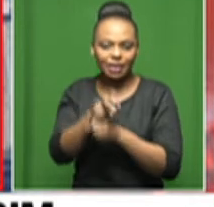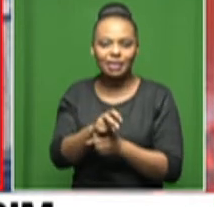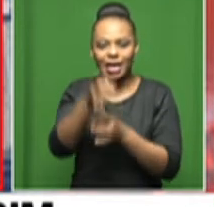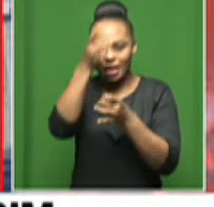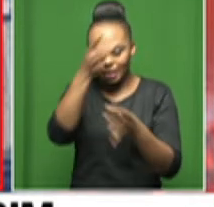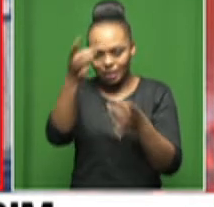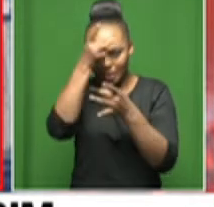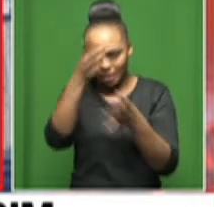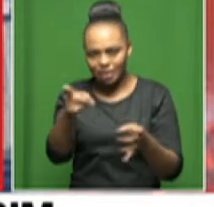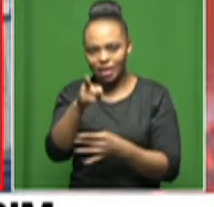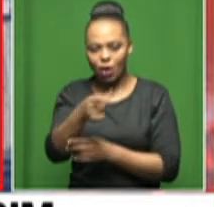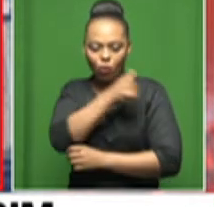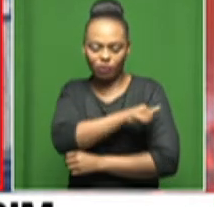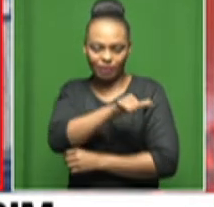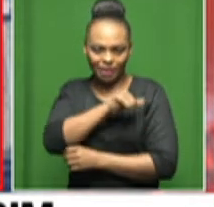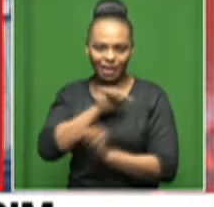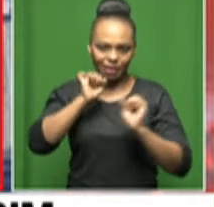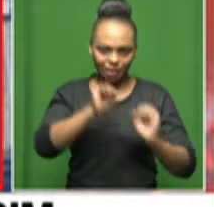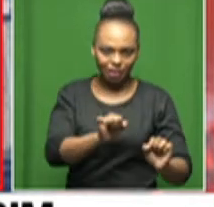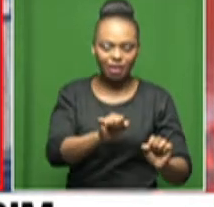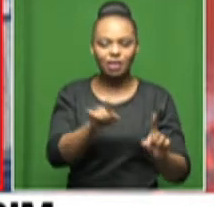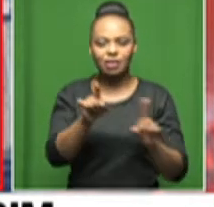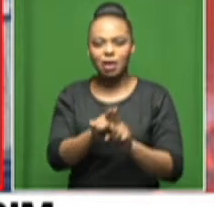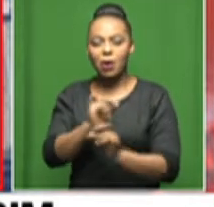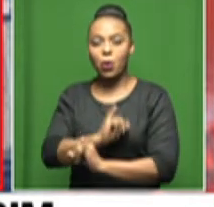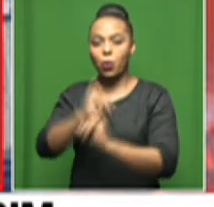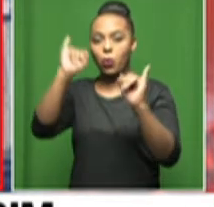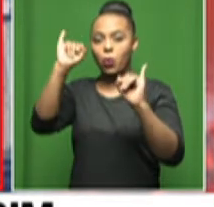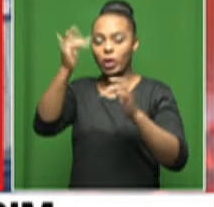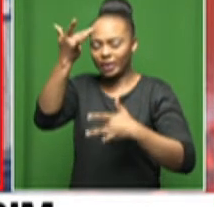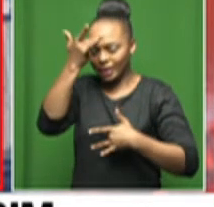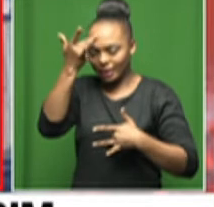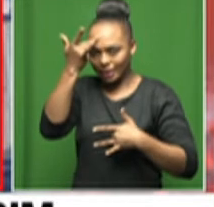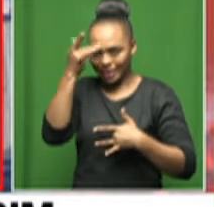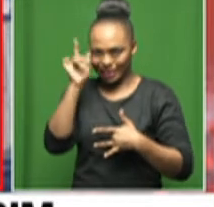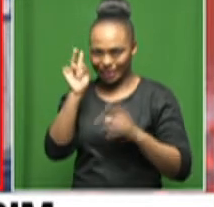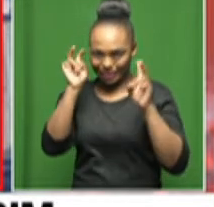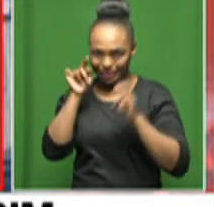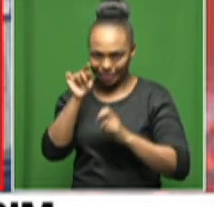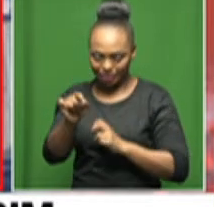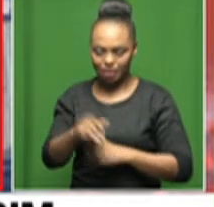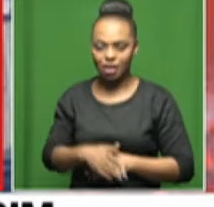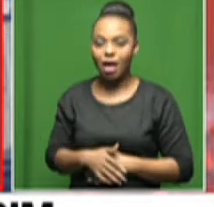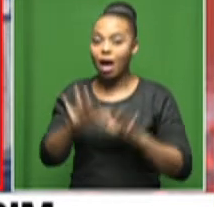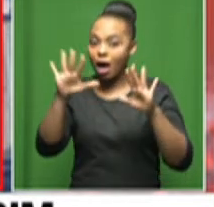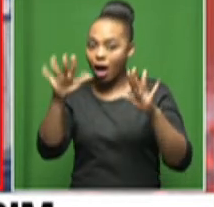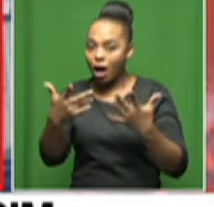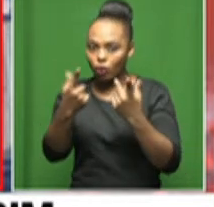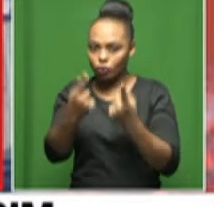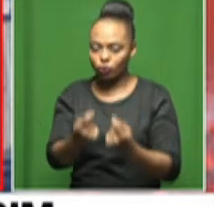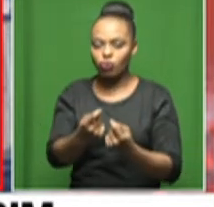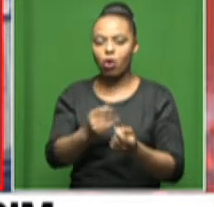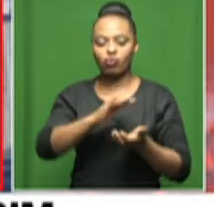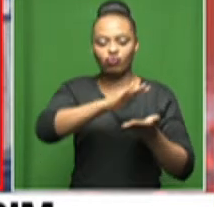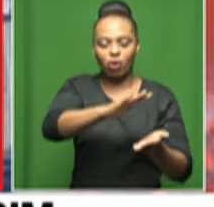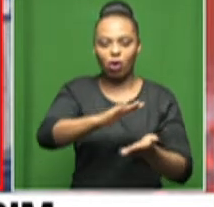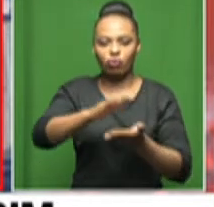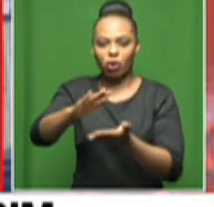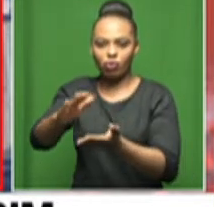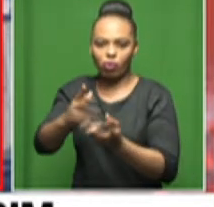on hospitalization and on severe disease. And we can do that as part of the rollout, so that it's like